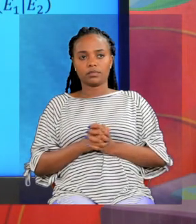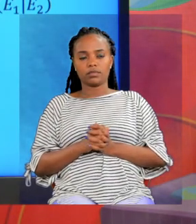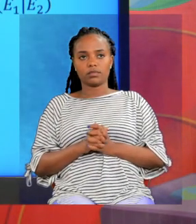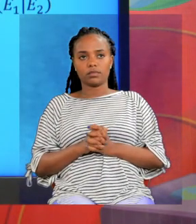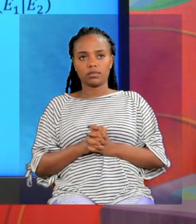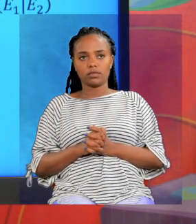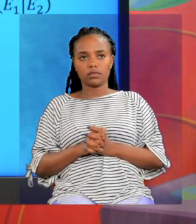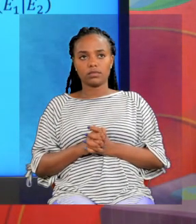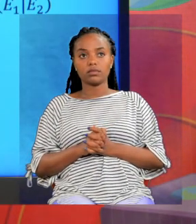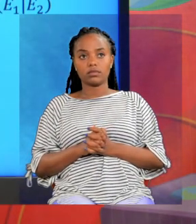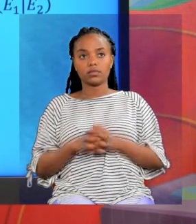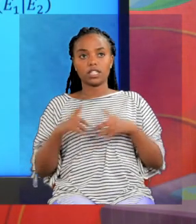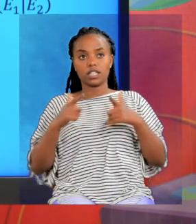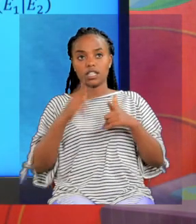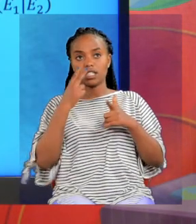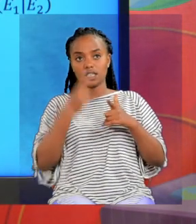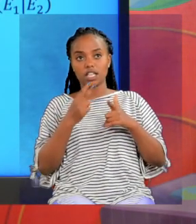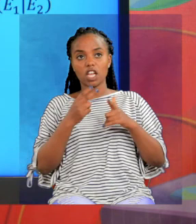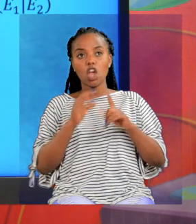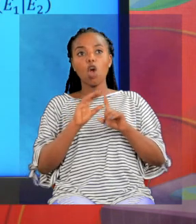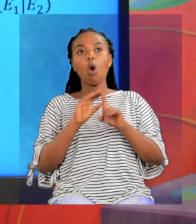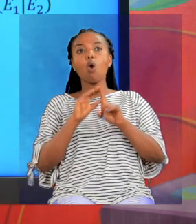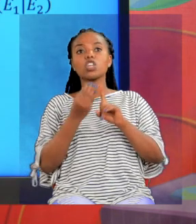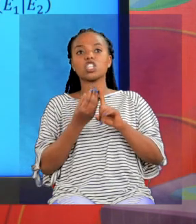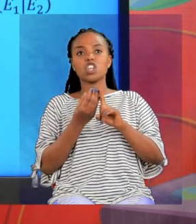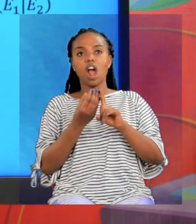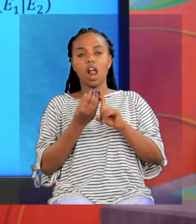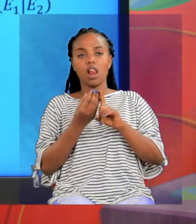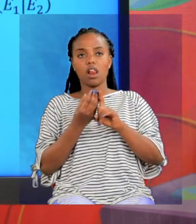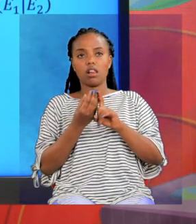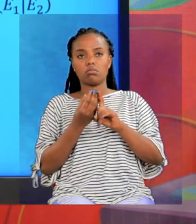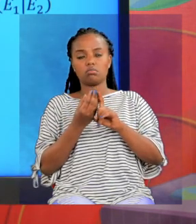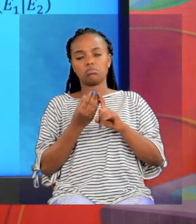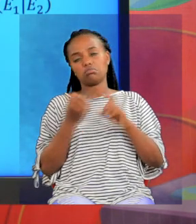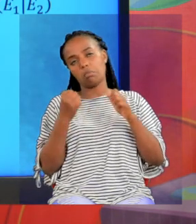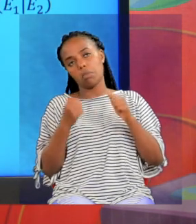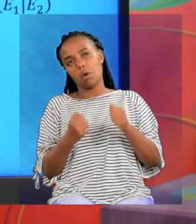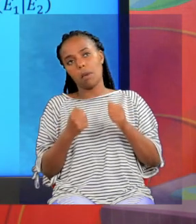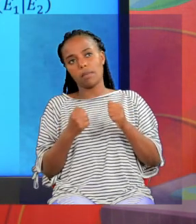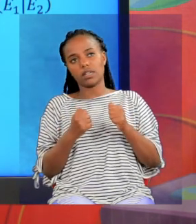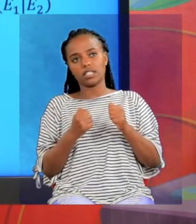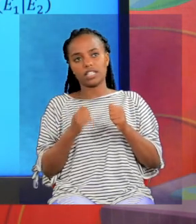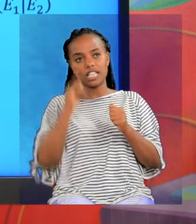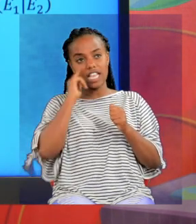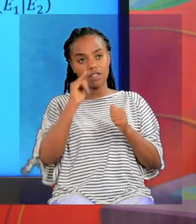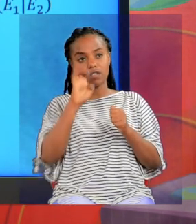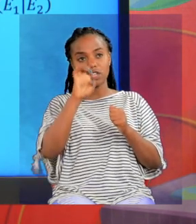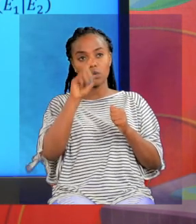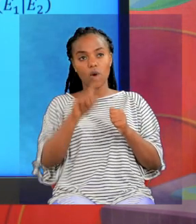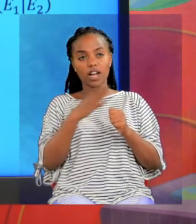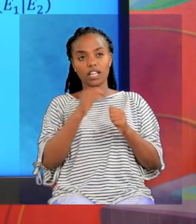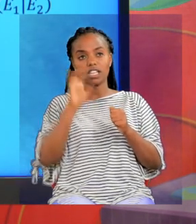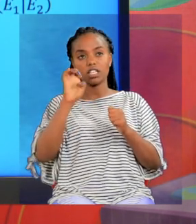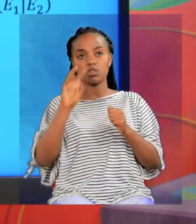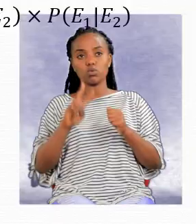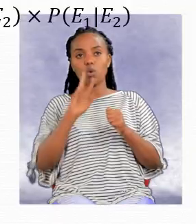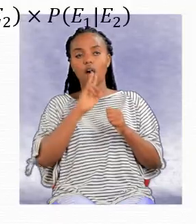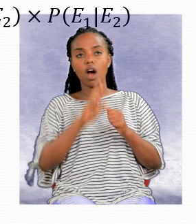25. Now let's see about conditional probability. If E1 and E2 are 2 events,